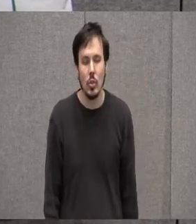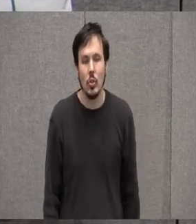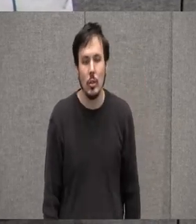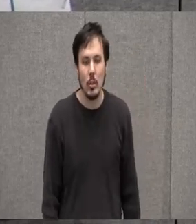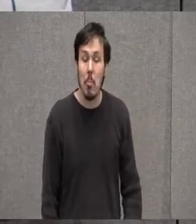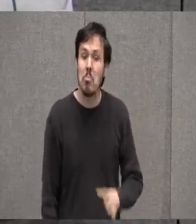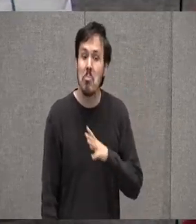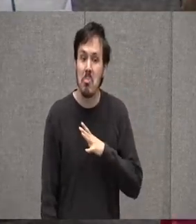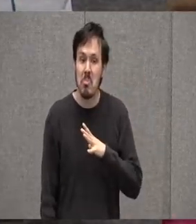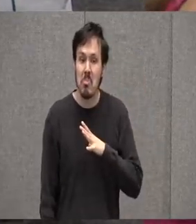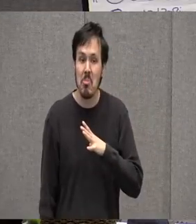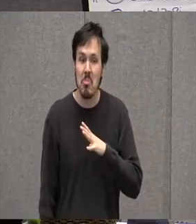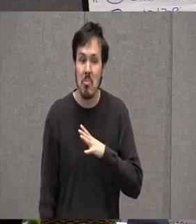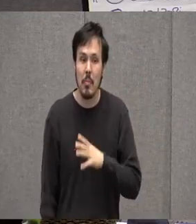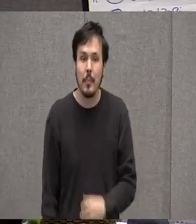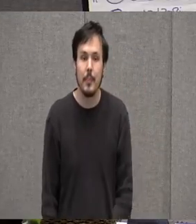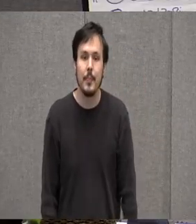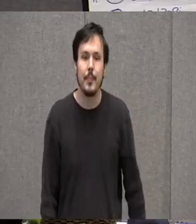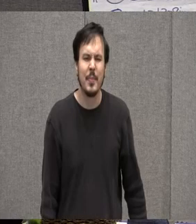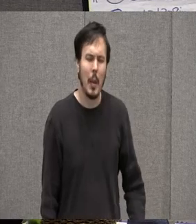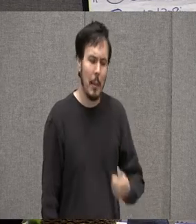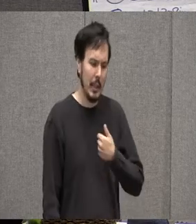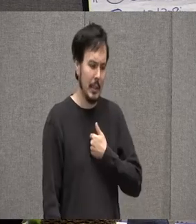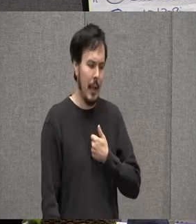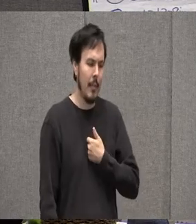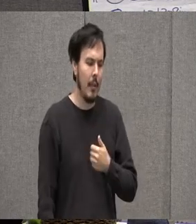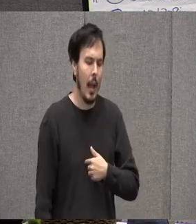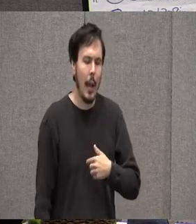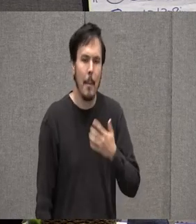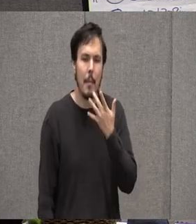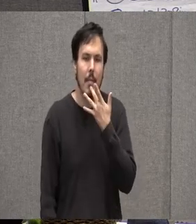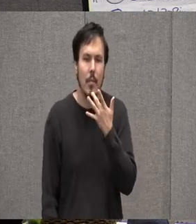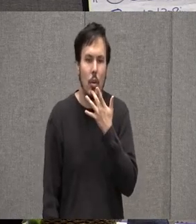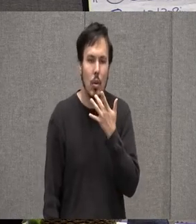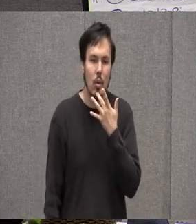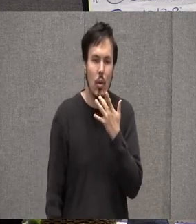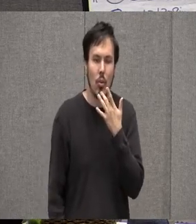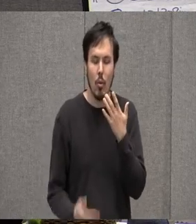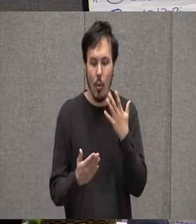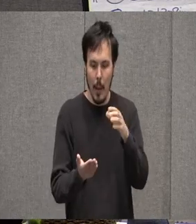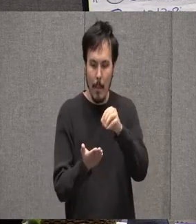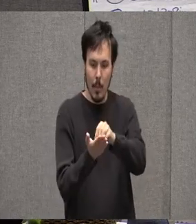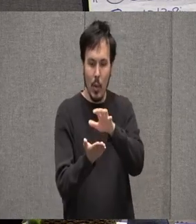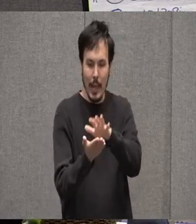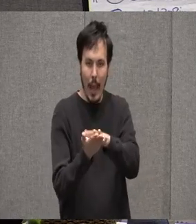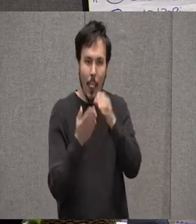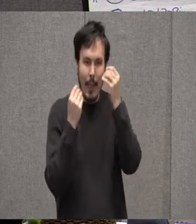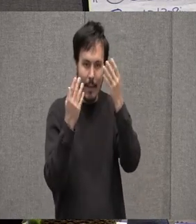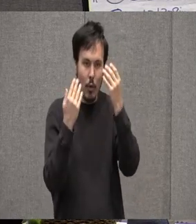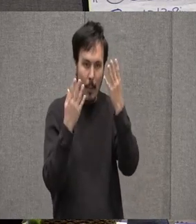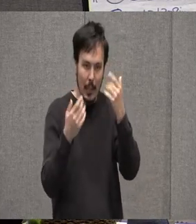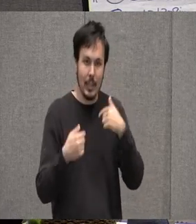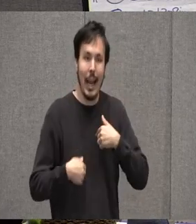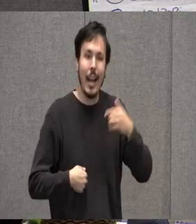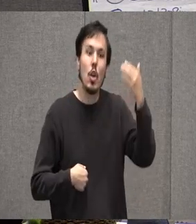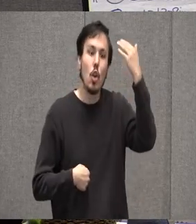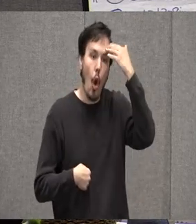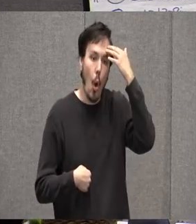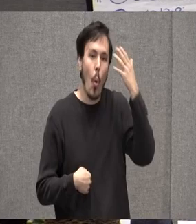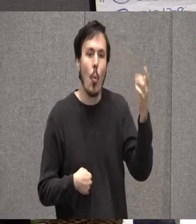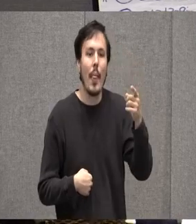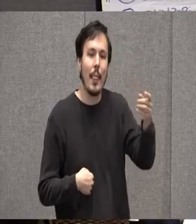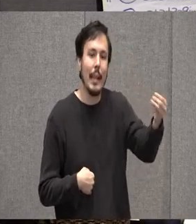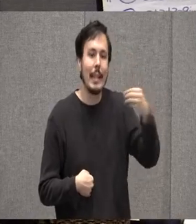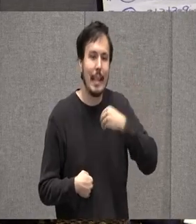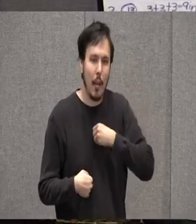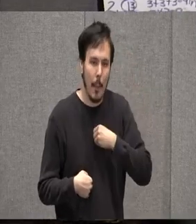Okay, I'm one of those ones who likes to go ahead and put the information that I know, that I'm given. It